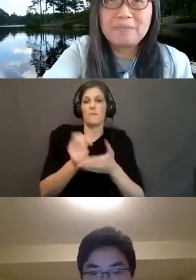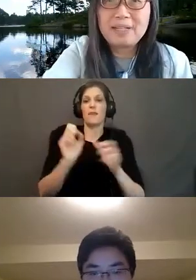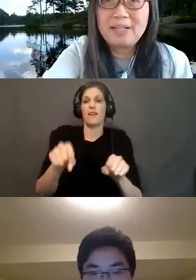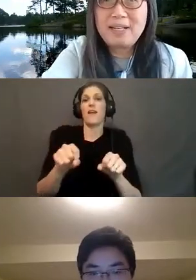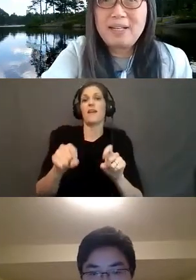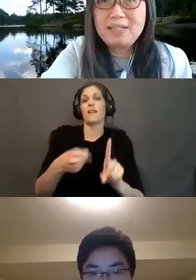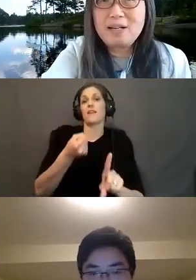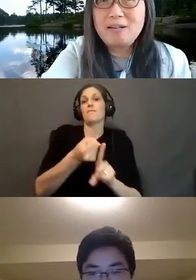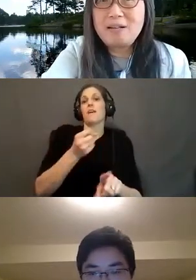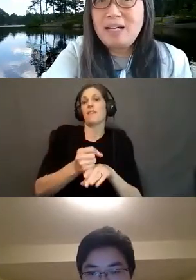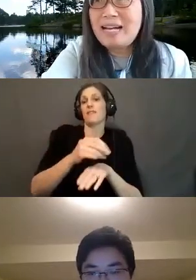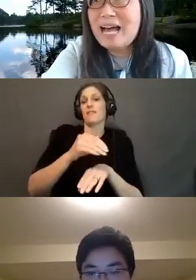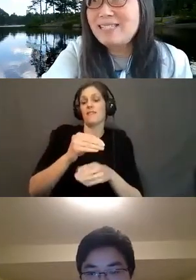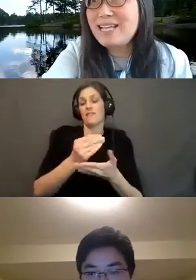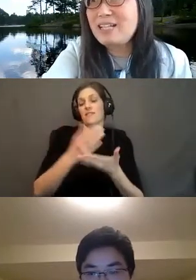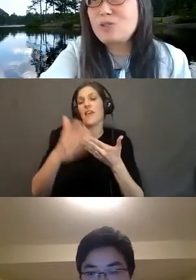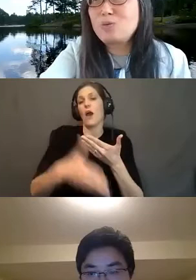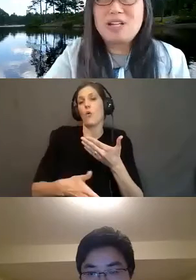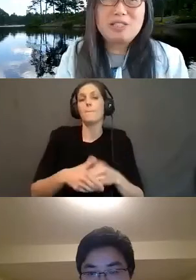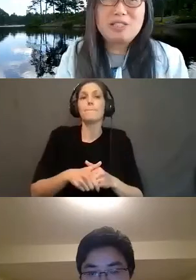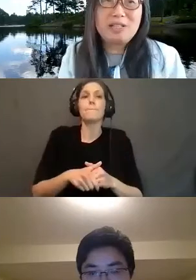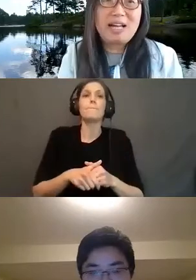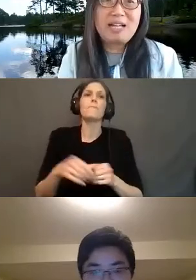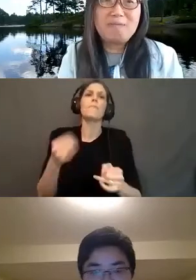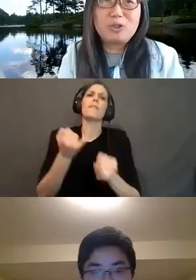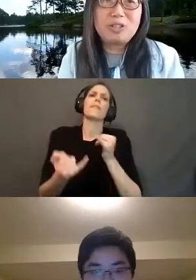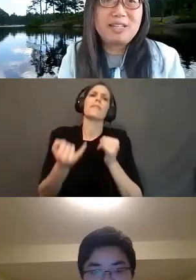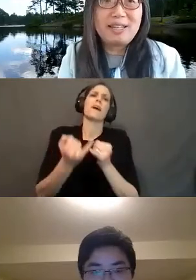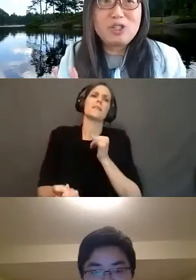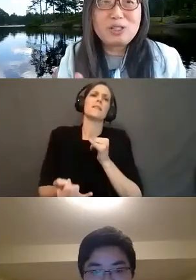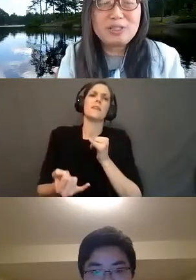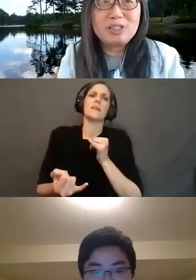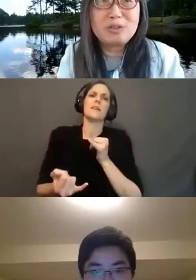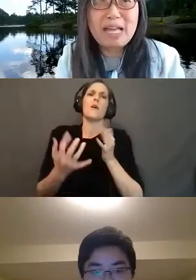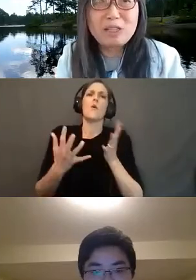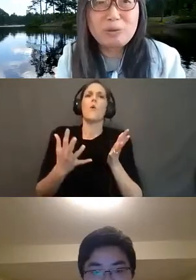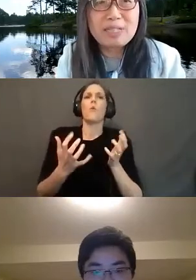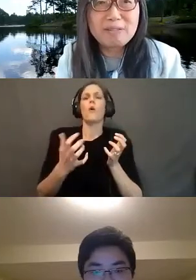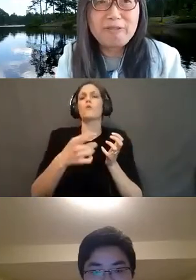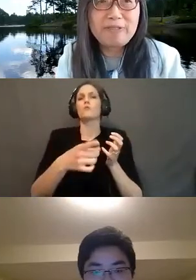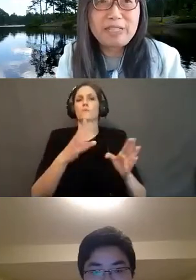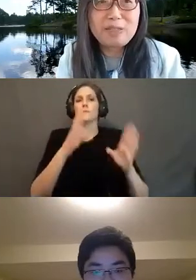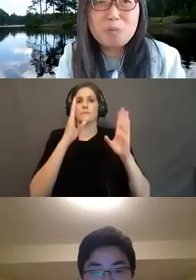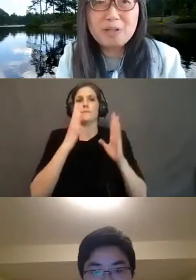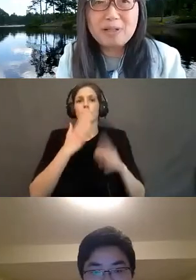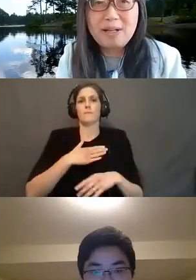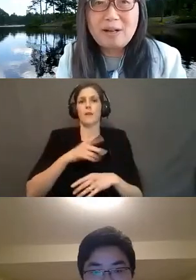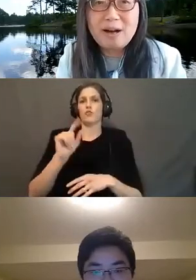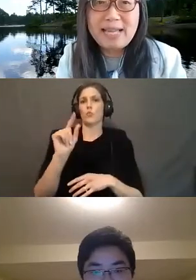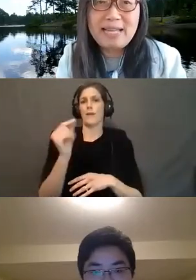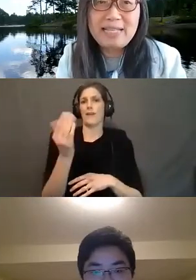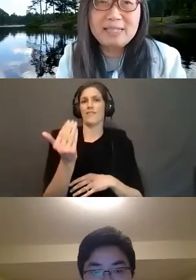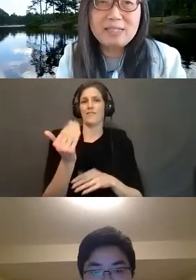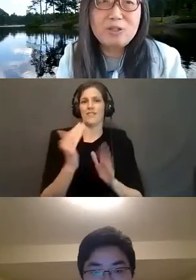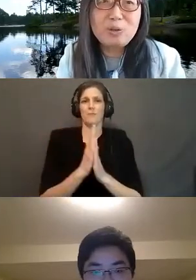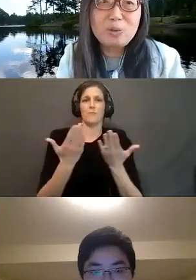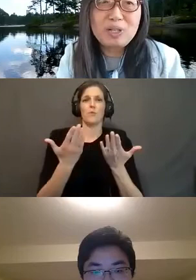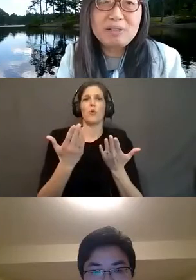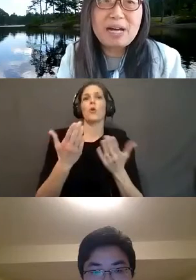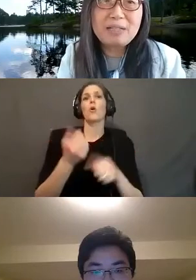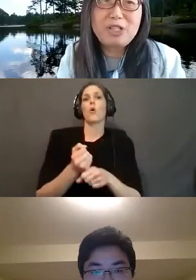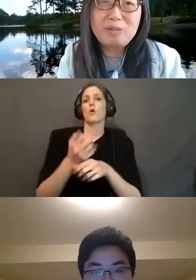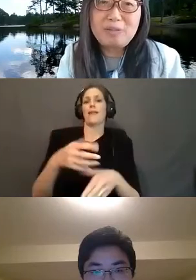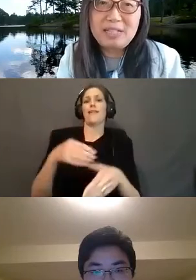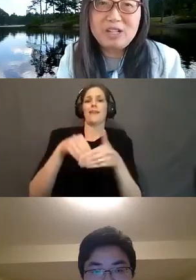outcome. So lastly, I just want to draw your attention to my 2015 book, Causality in a Social